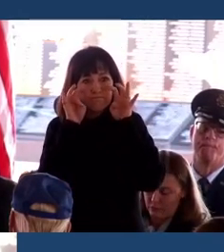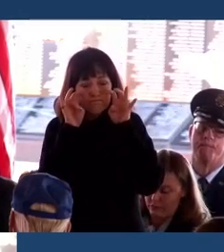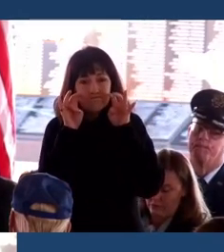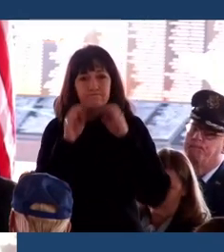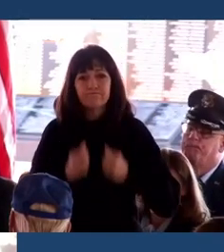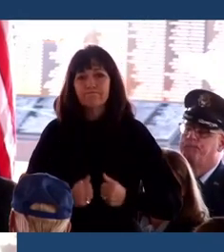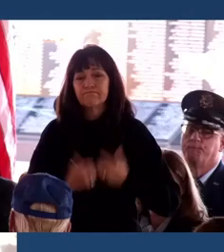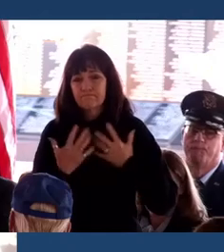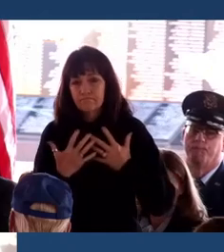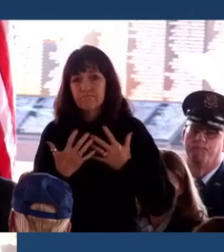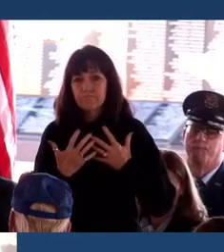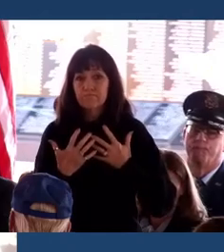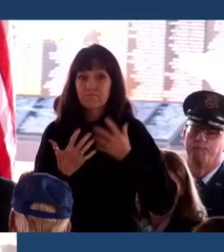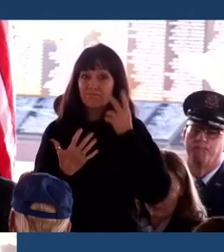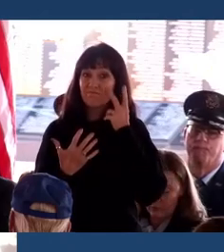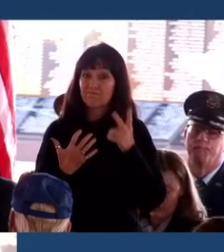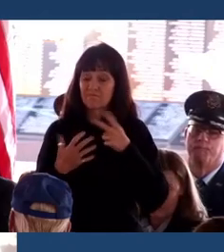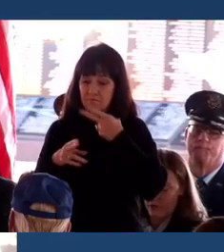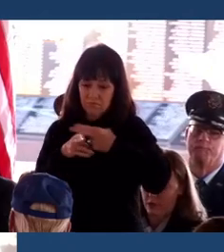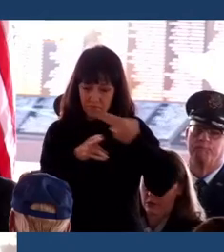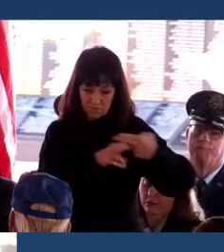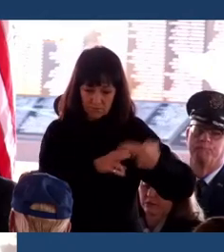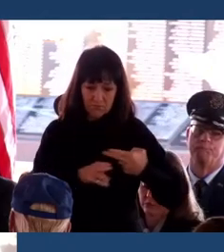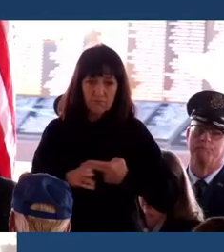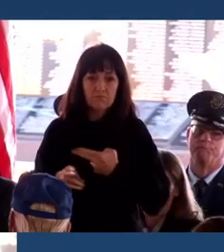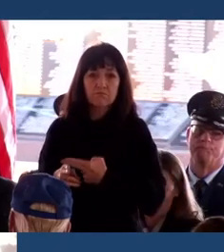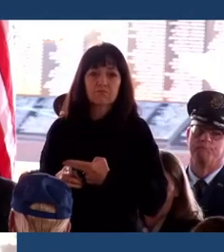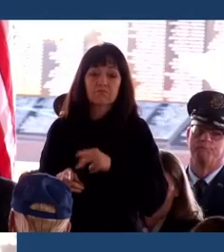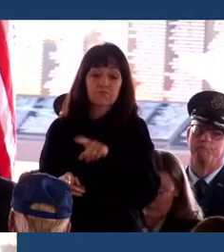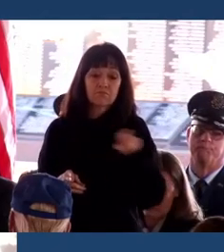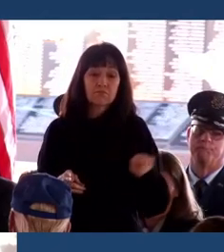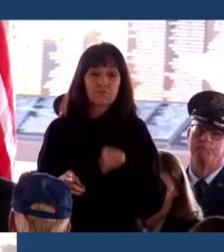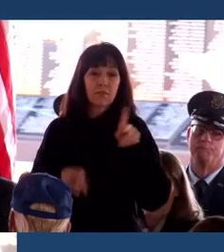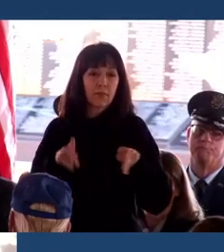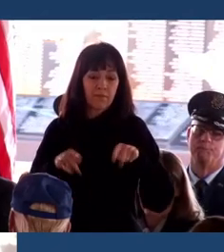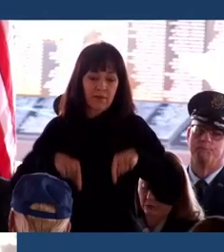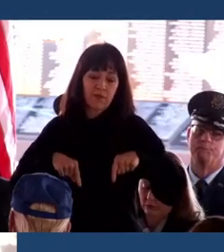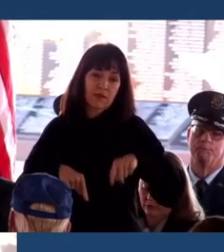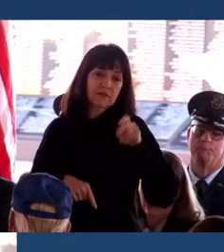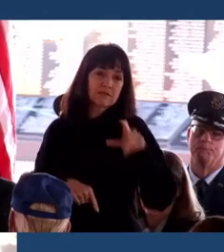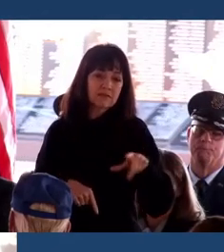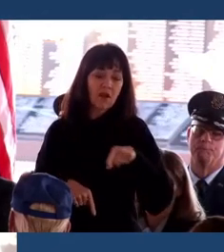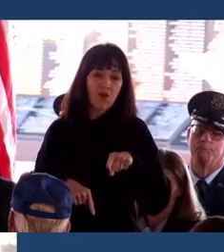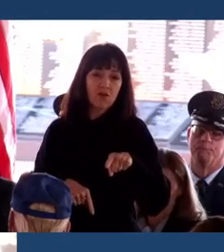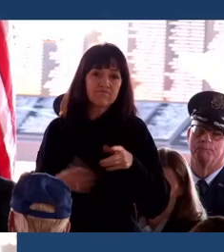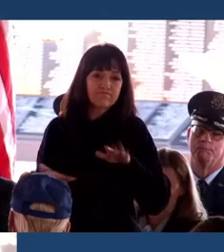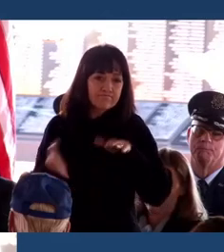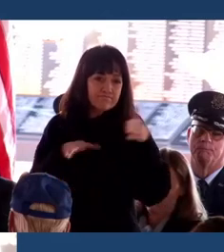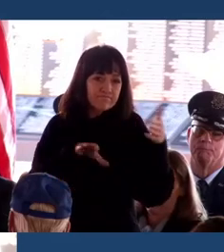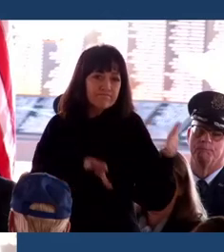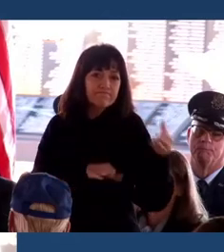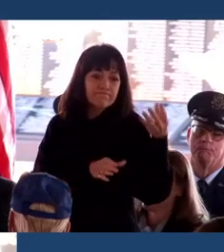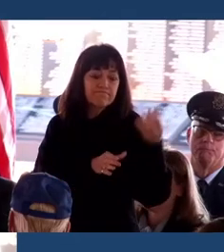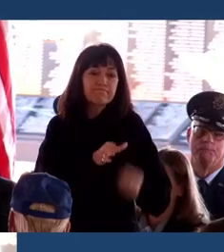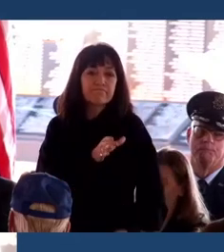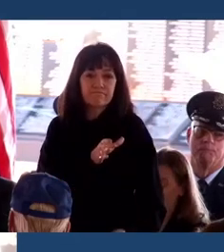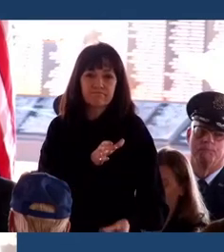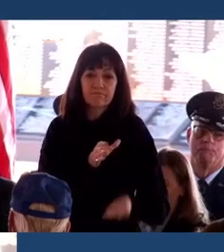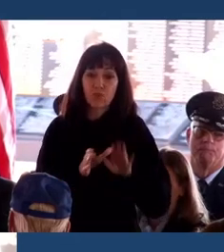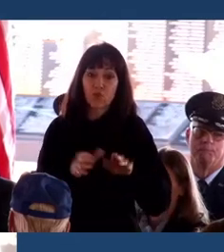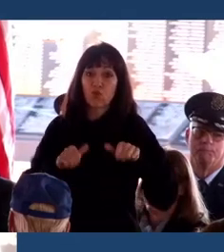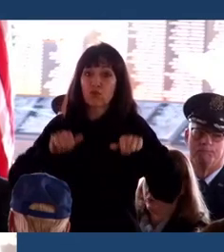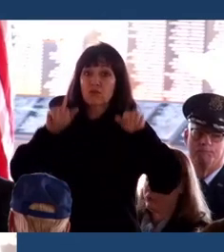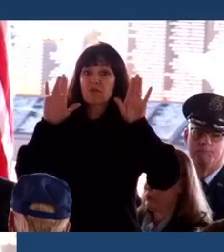listed on that memorial, Delawareans who made the ultimate sacrifice. Many of those names are names that